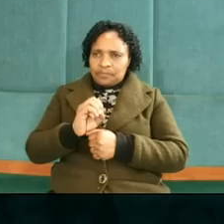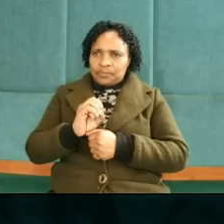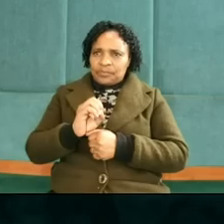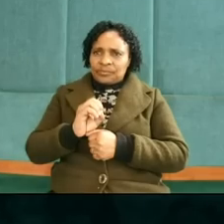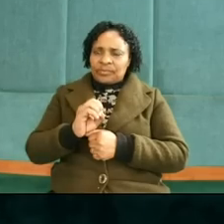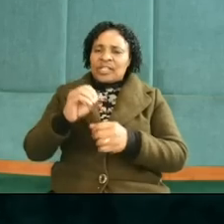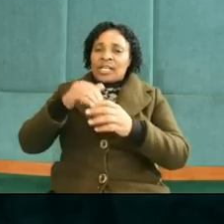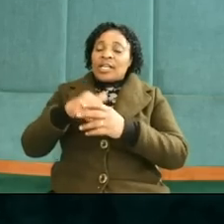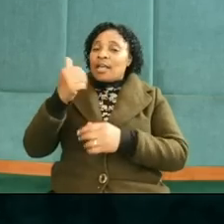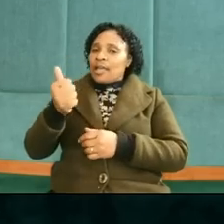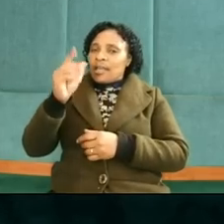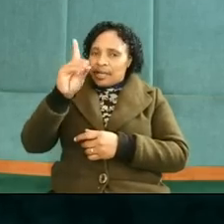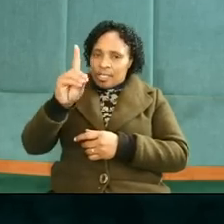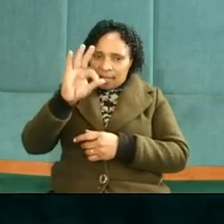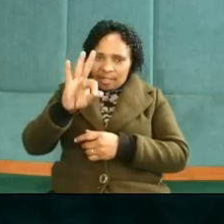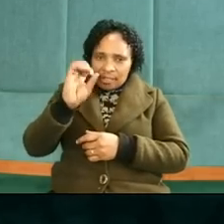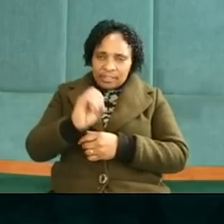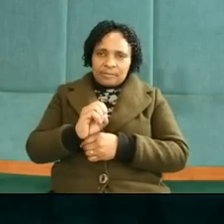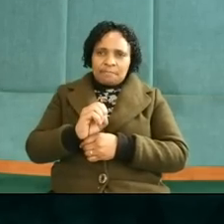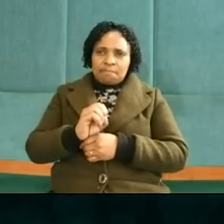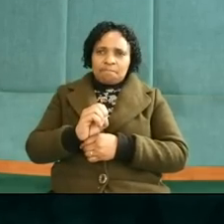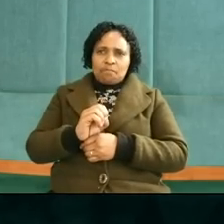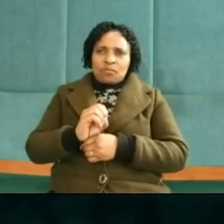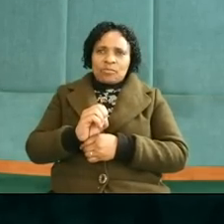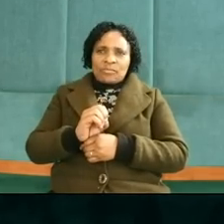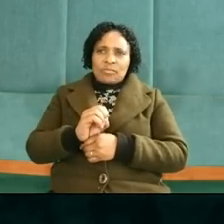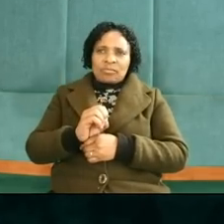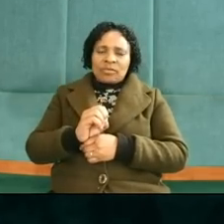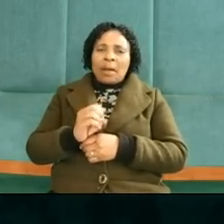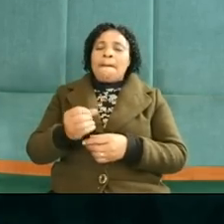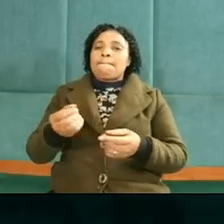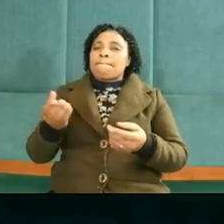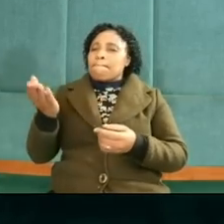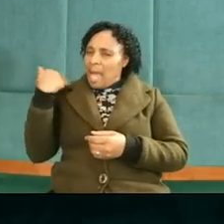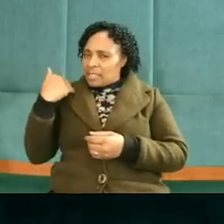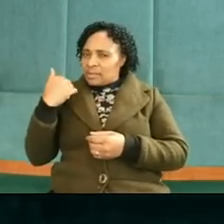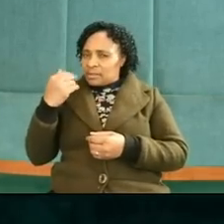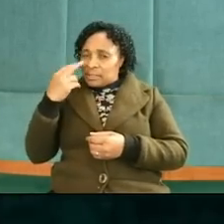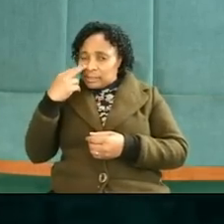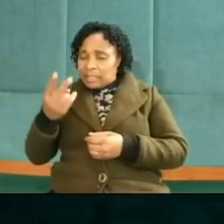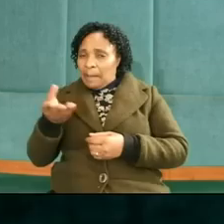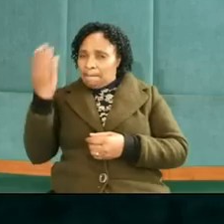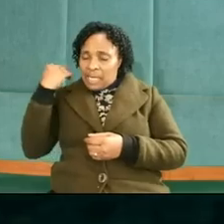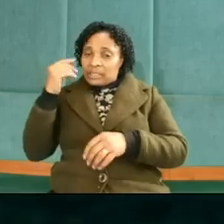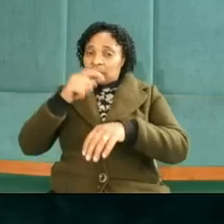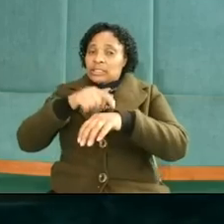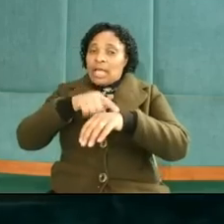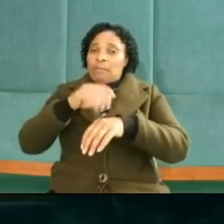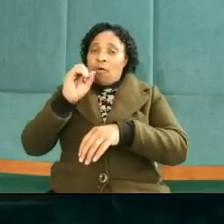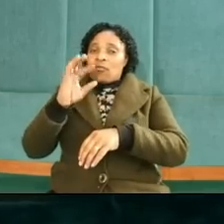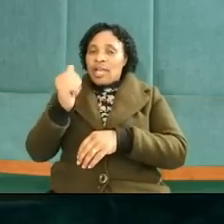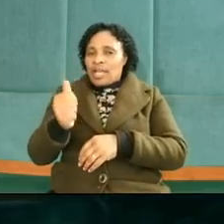In AD 30, just stay back. Travel with me back, way back in time to